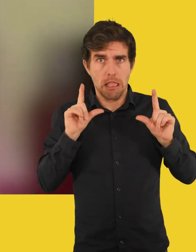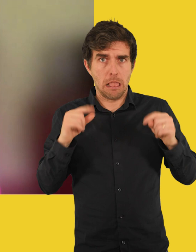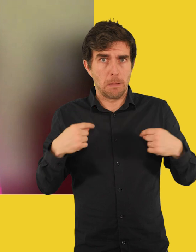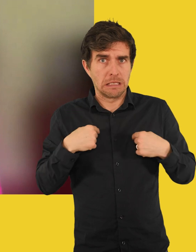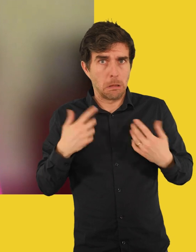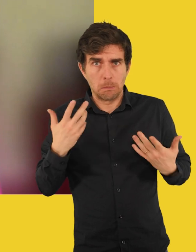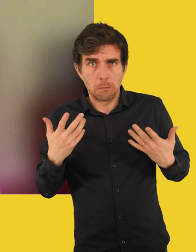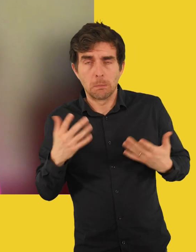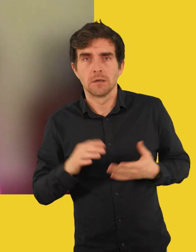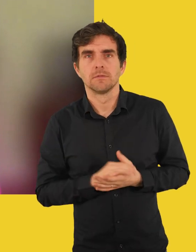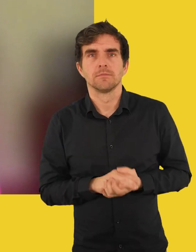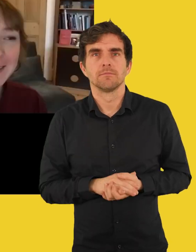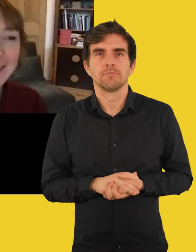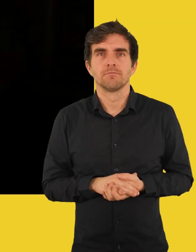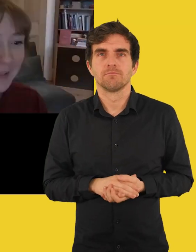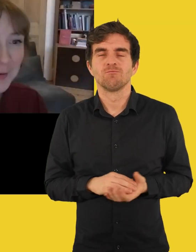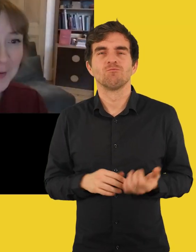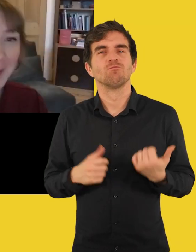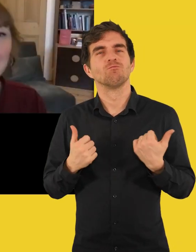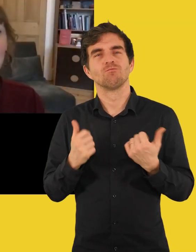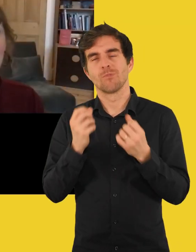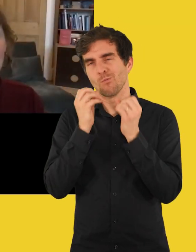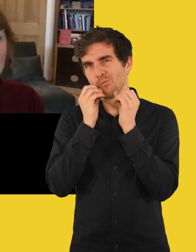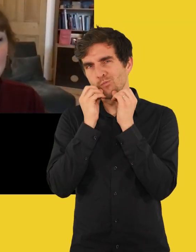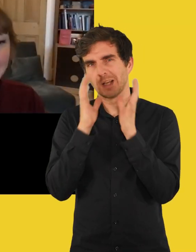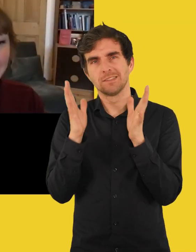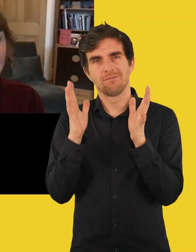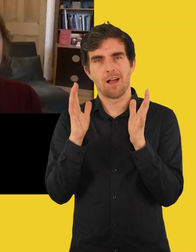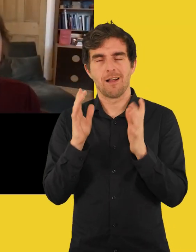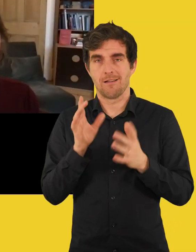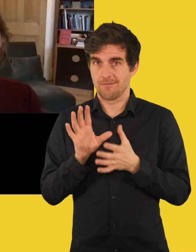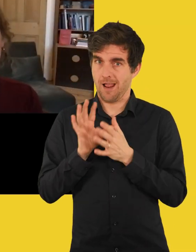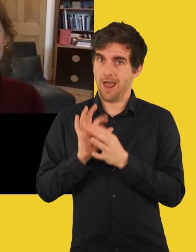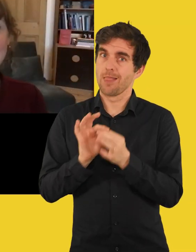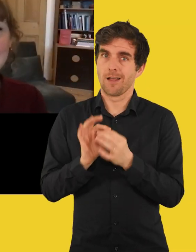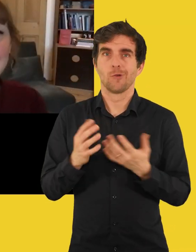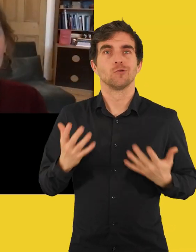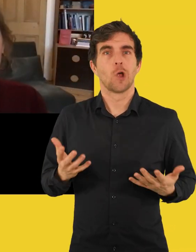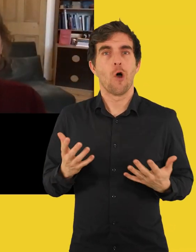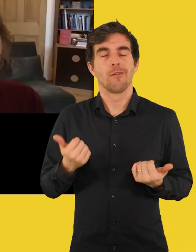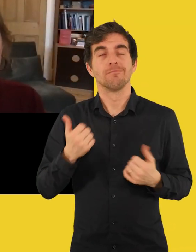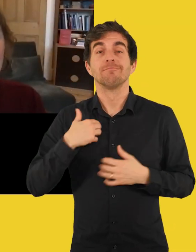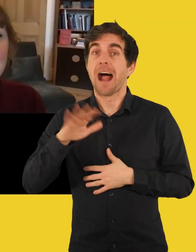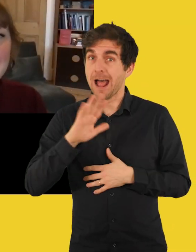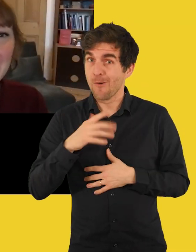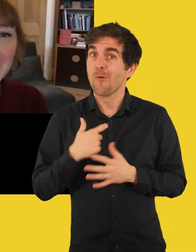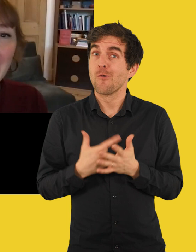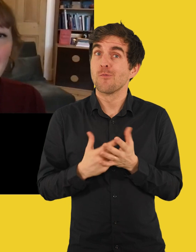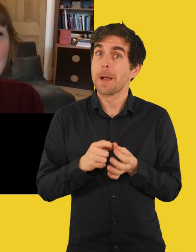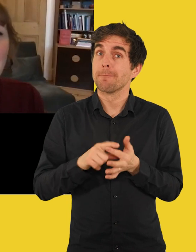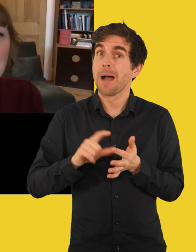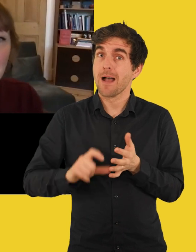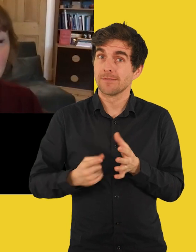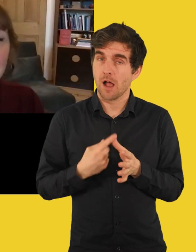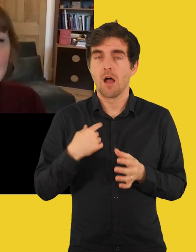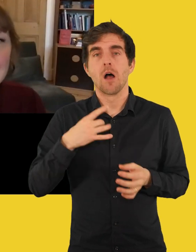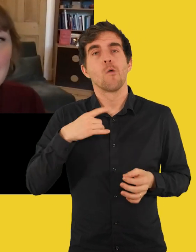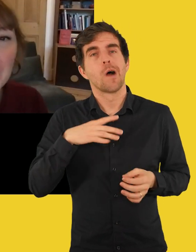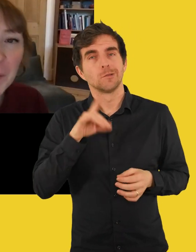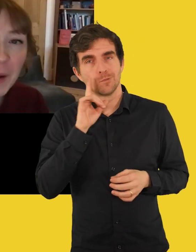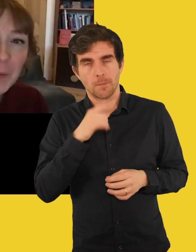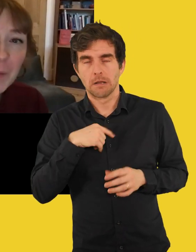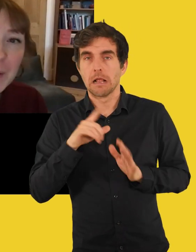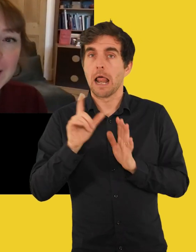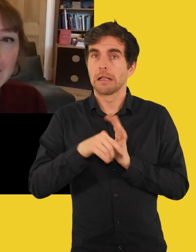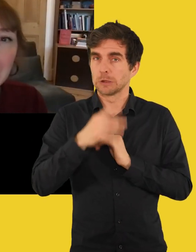don't know if I'm spotlighted. Here we go. Wonderful. Oh, we're together. That's nice. So, hi, I'm Rebecca.